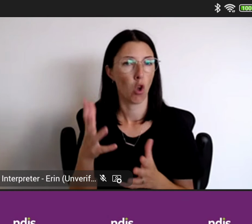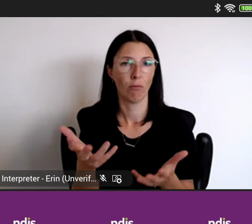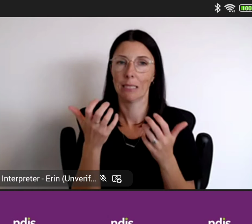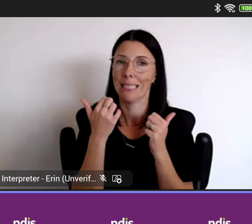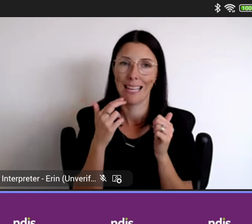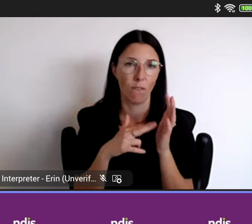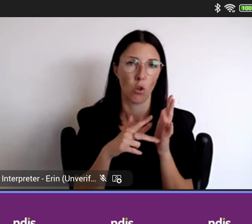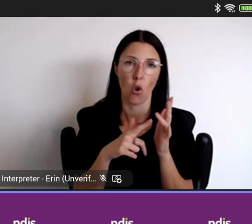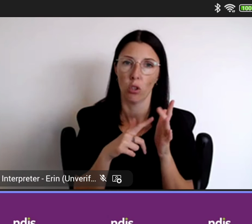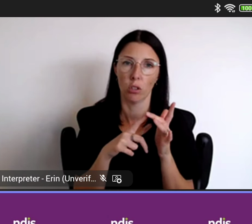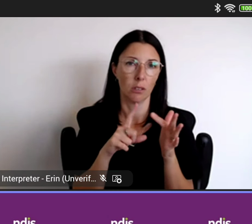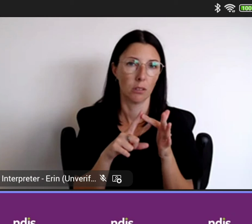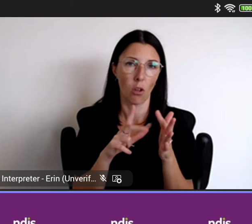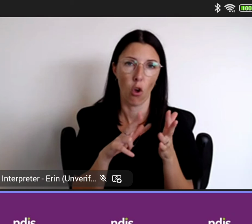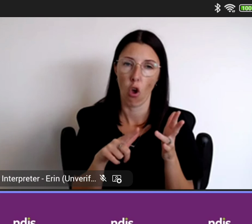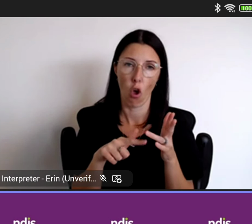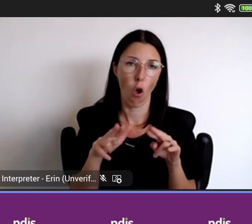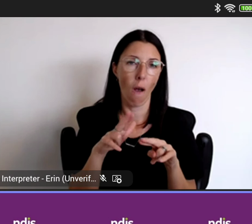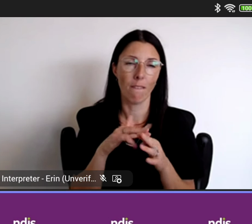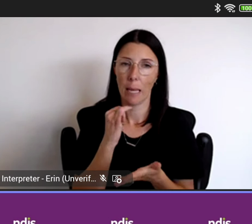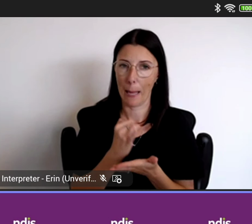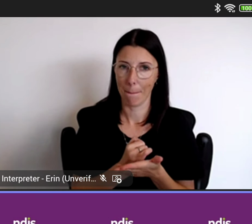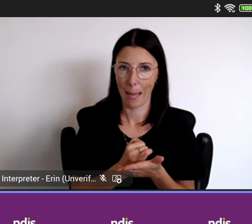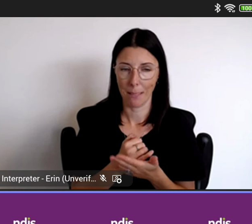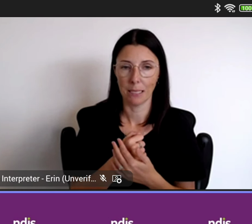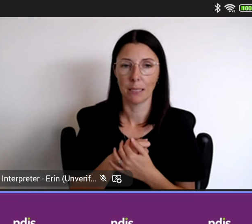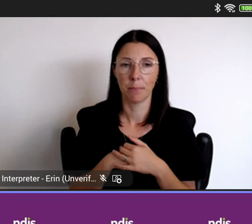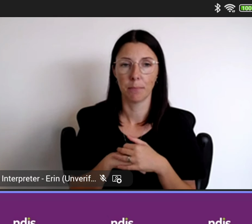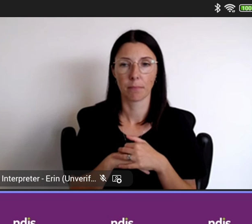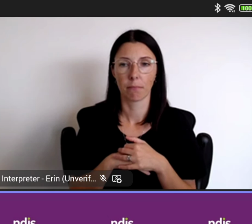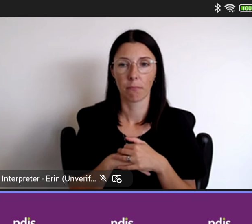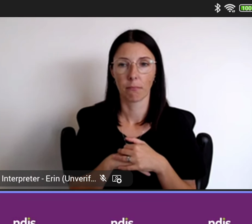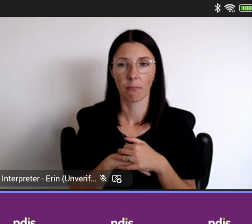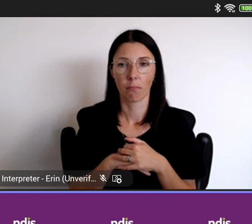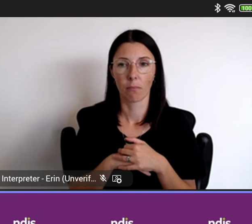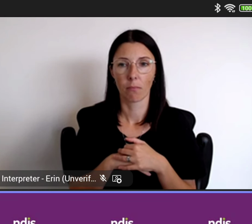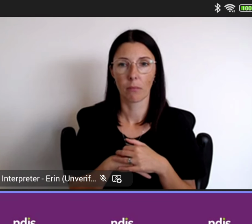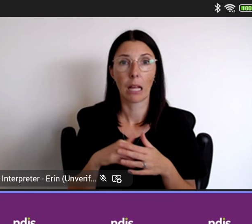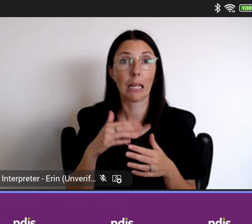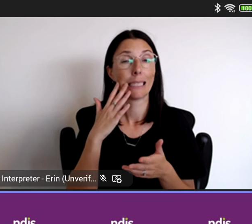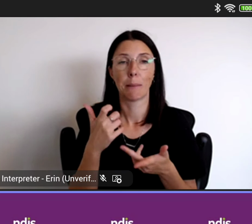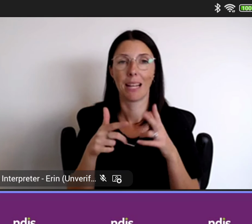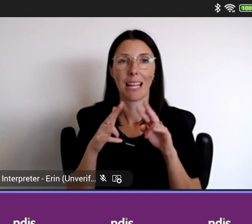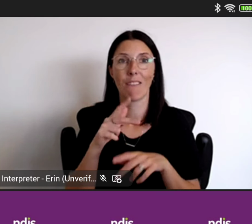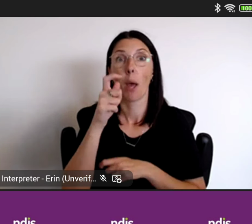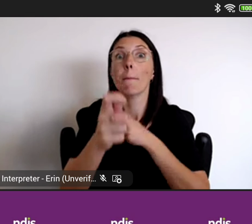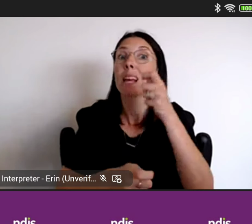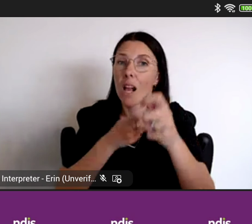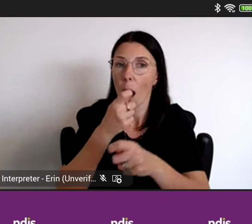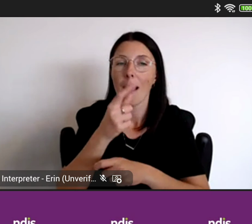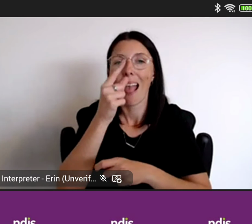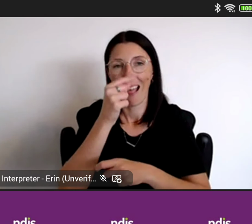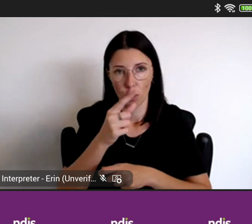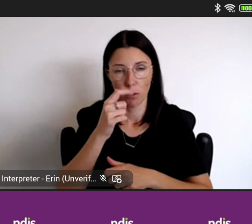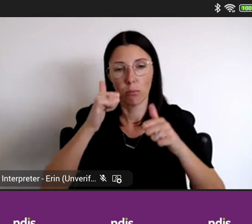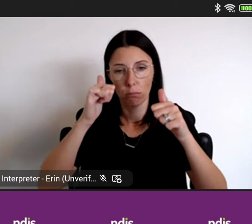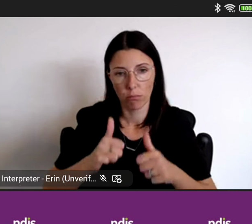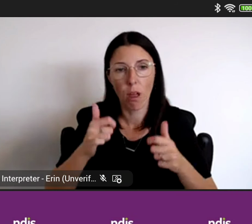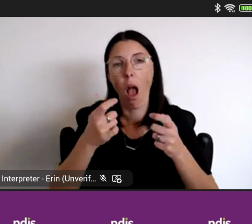impairments, even if you become eligible for NDIS after the 1st of January 2025.